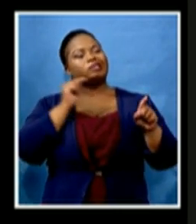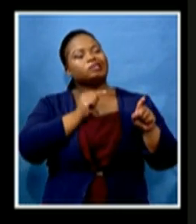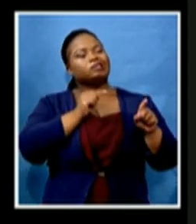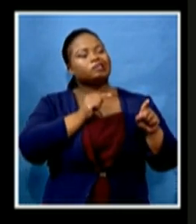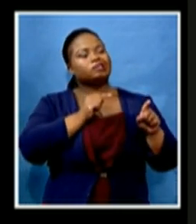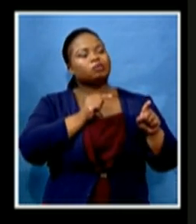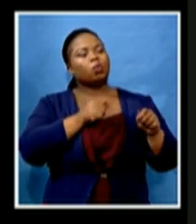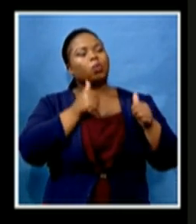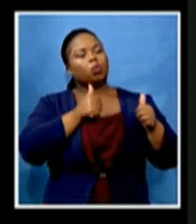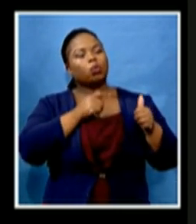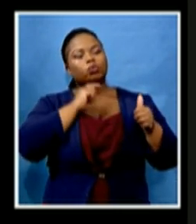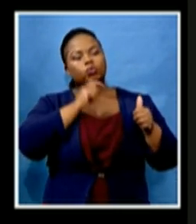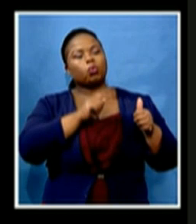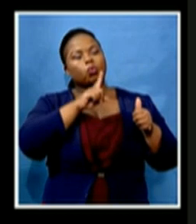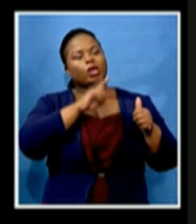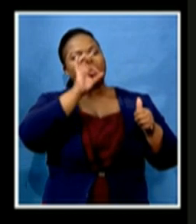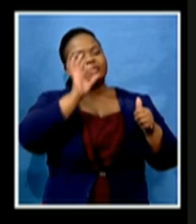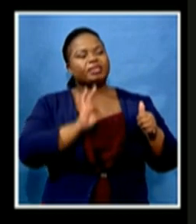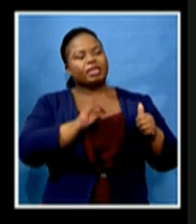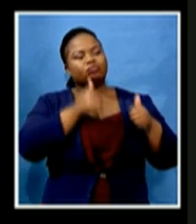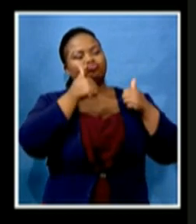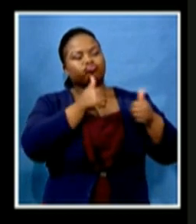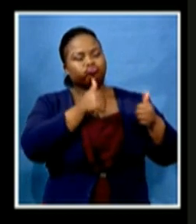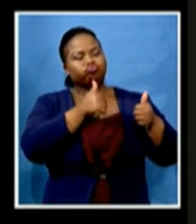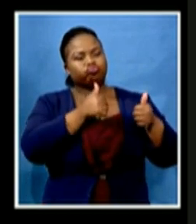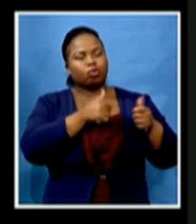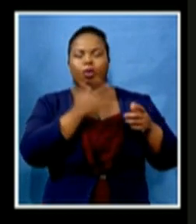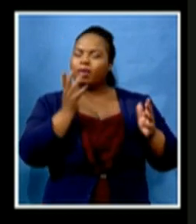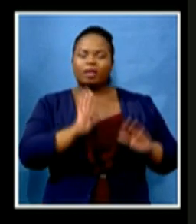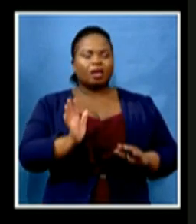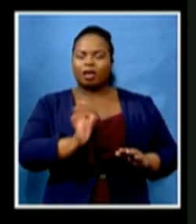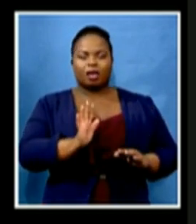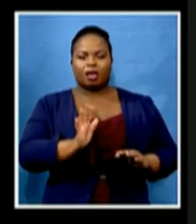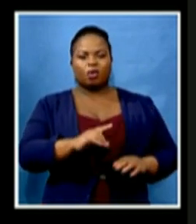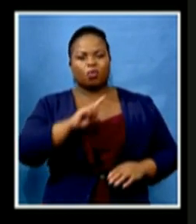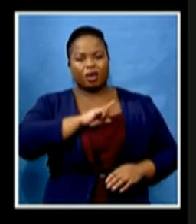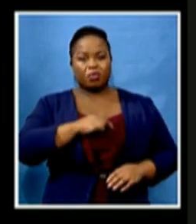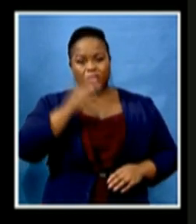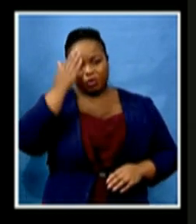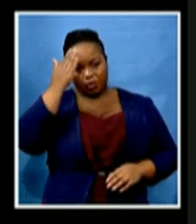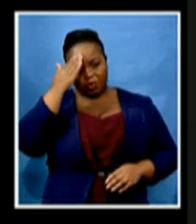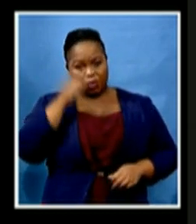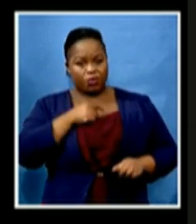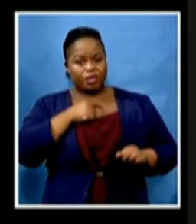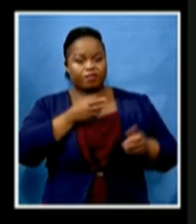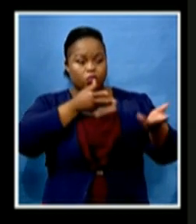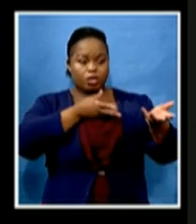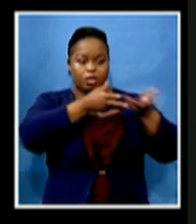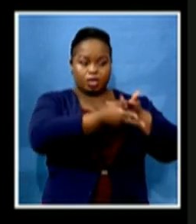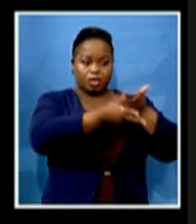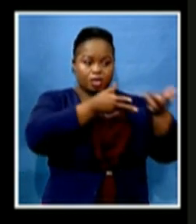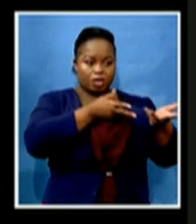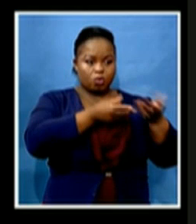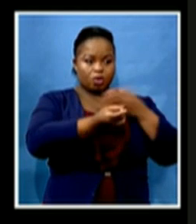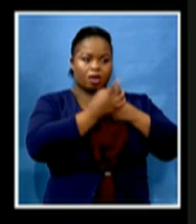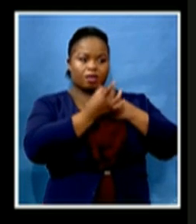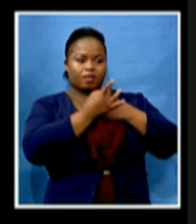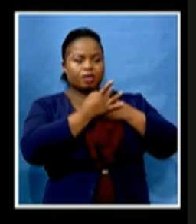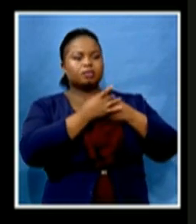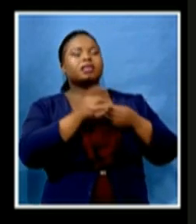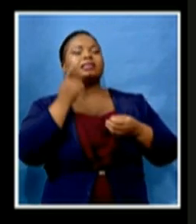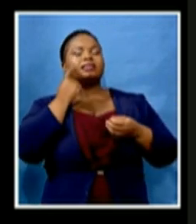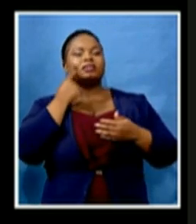right. We just know that what it will do, it will open up to a conversation that allows us